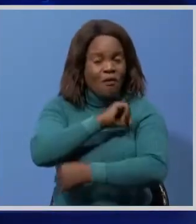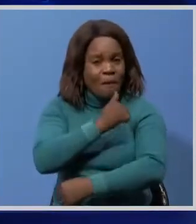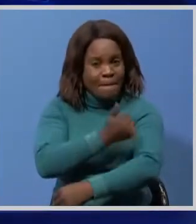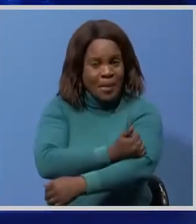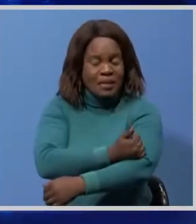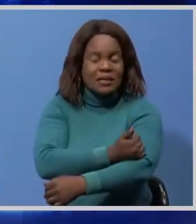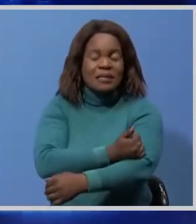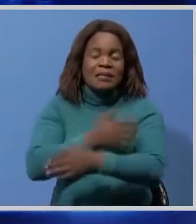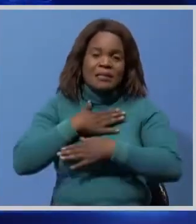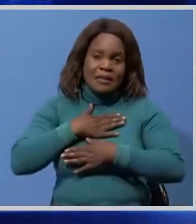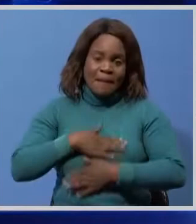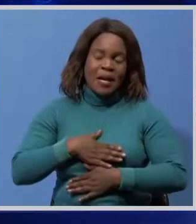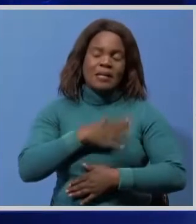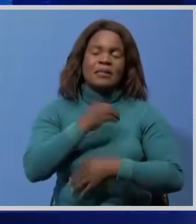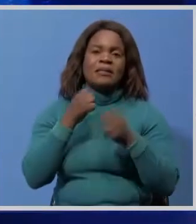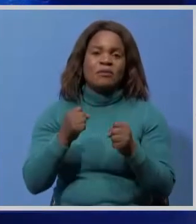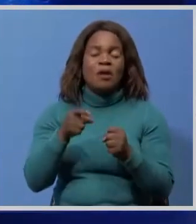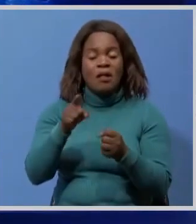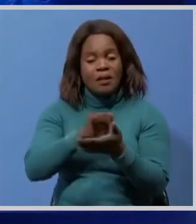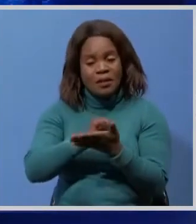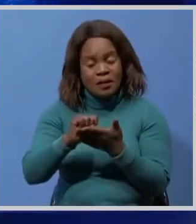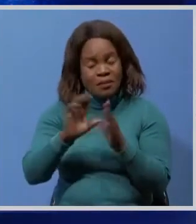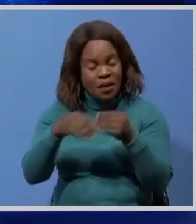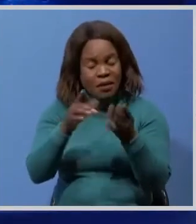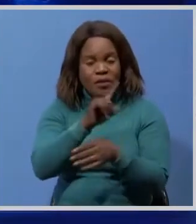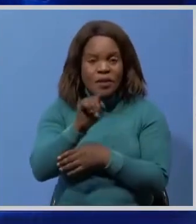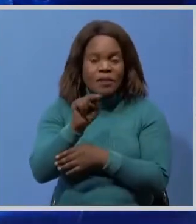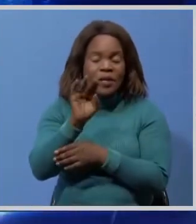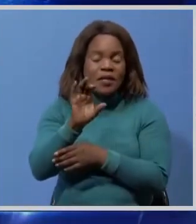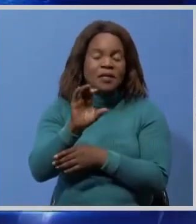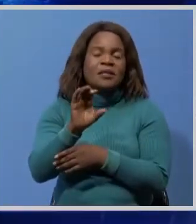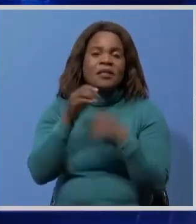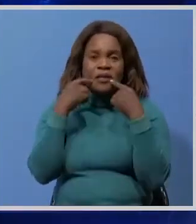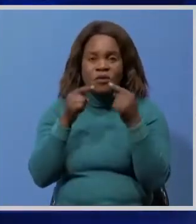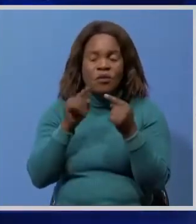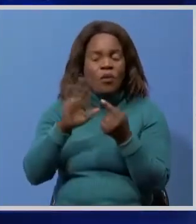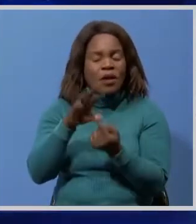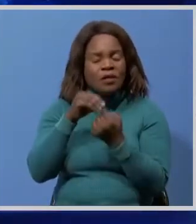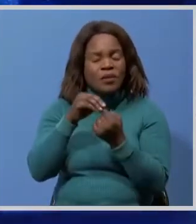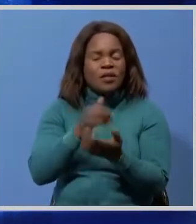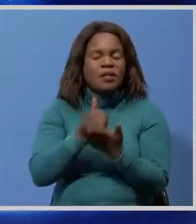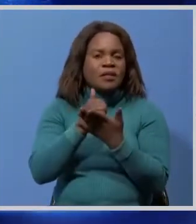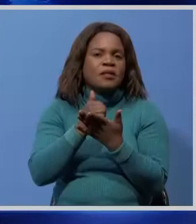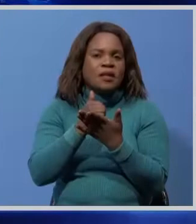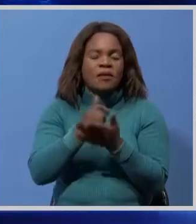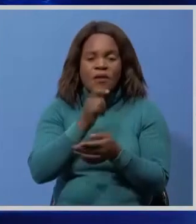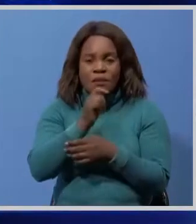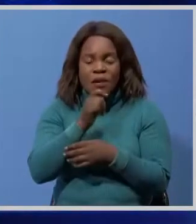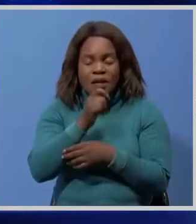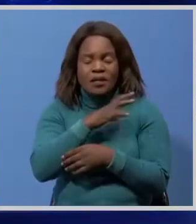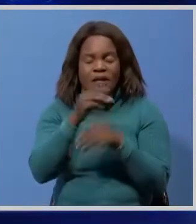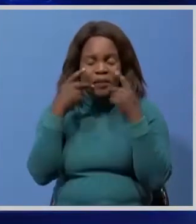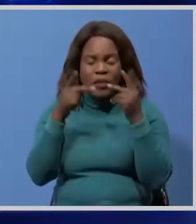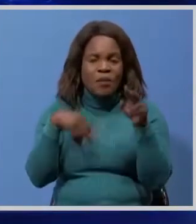difficult times. This is contained in a statement issued to ZNBC by a special assistant for press to the president for press and